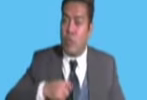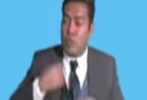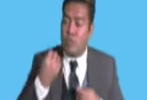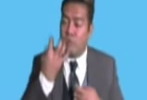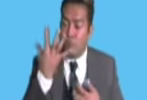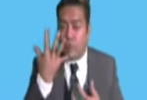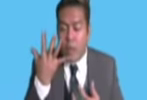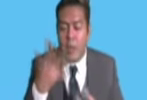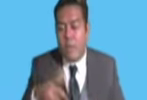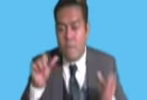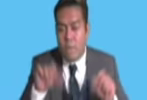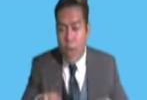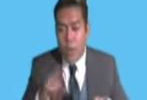people.